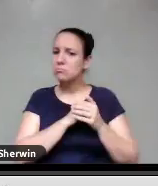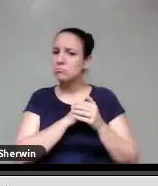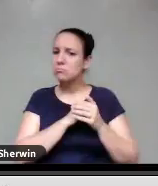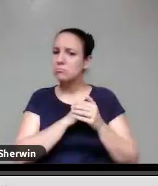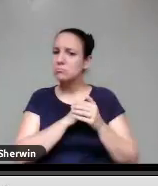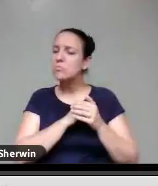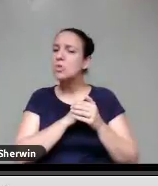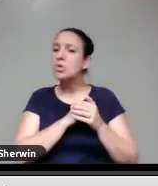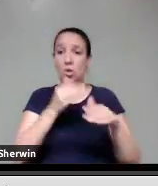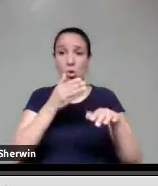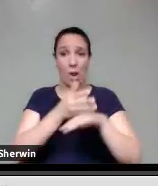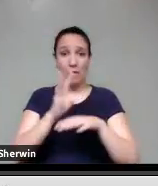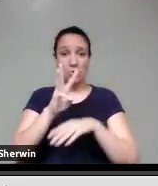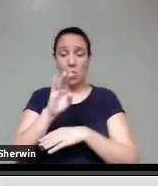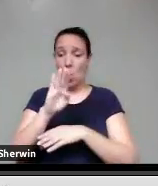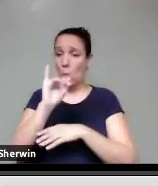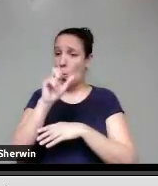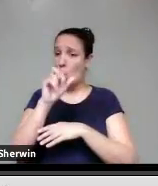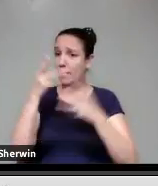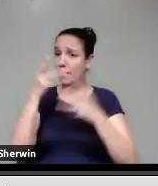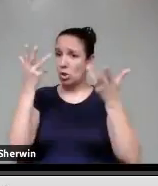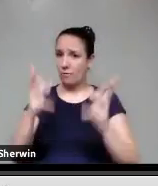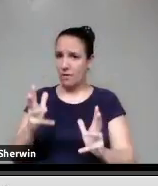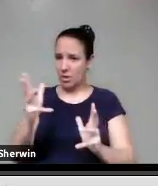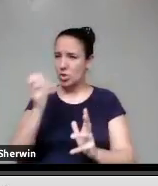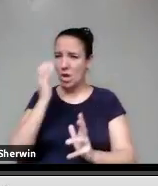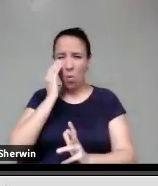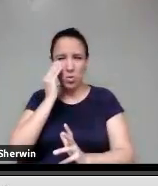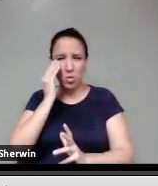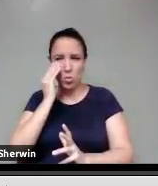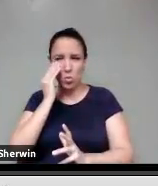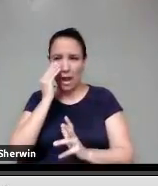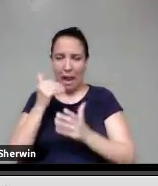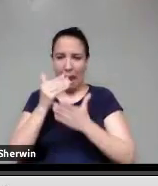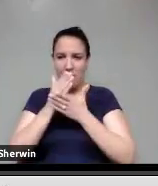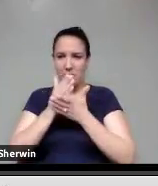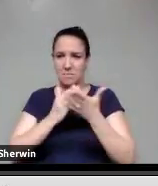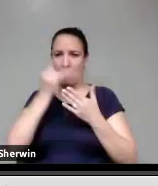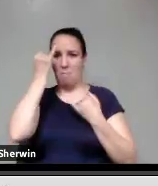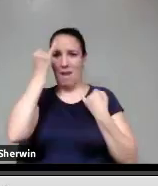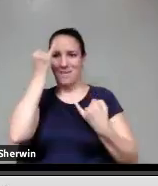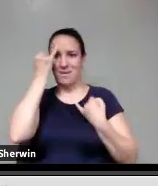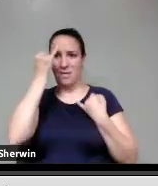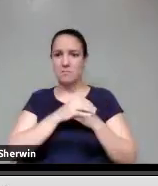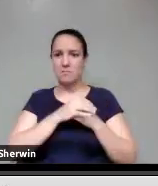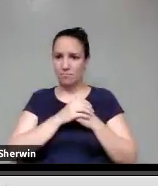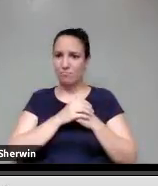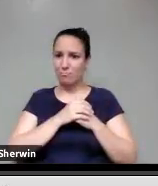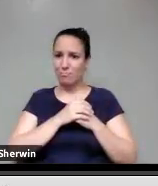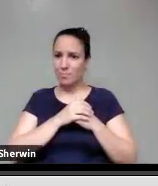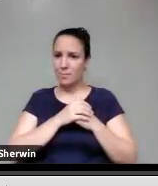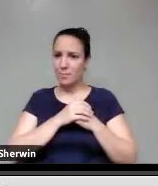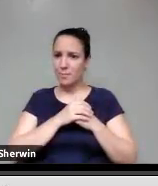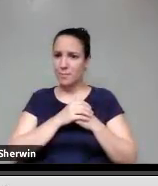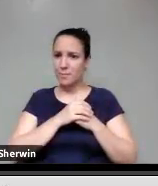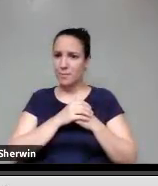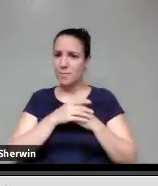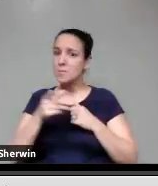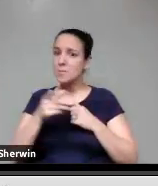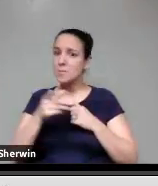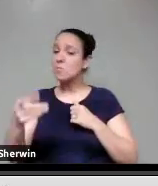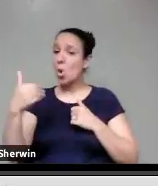concrete ideas about what might help you. Jamie said we had a display that invited patrons to write comments on a poster board expressing